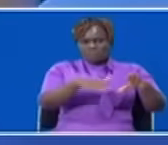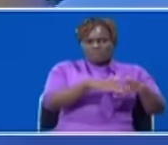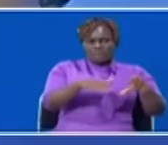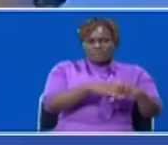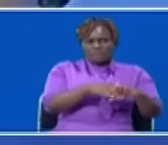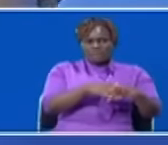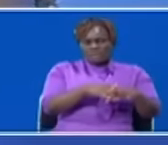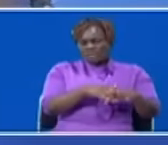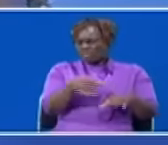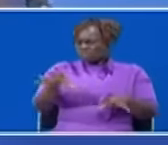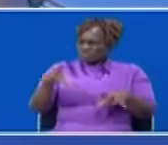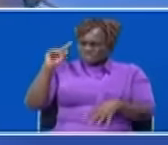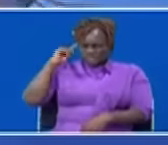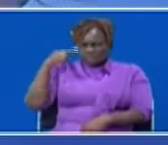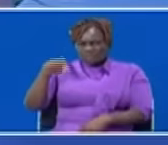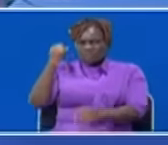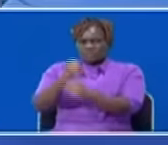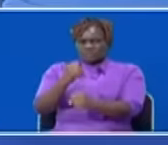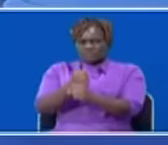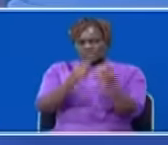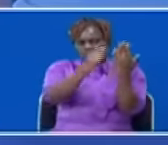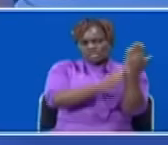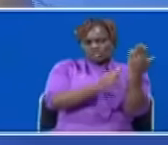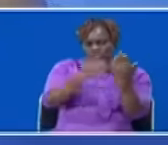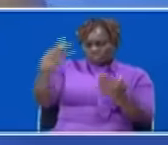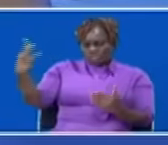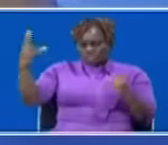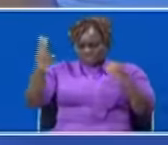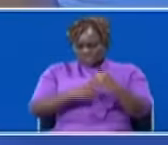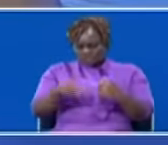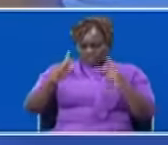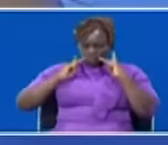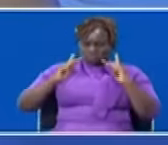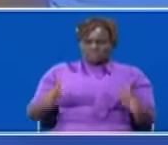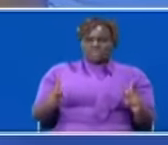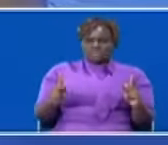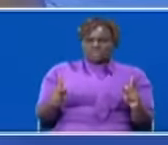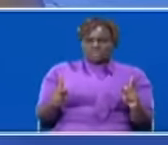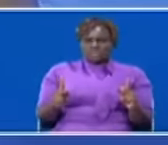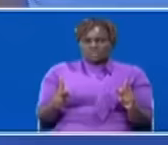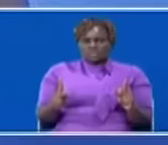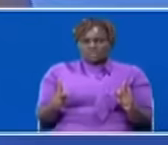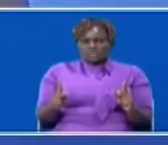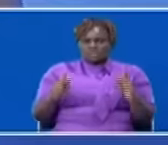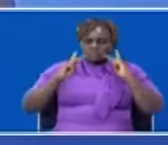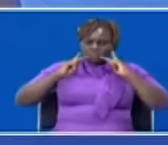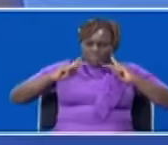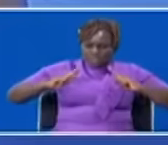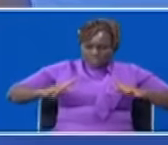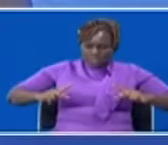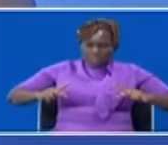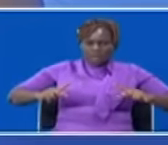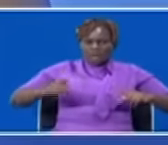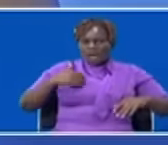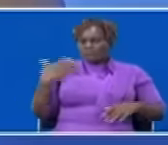on the streets? Do you think that they conformed to Article 37, that they were peacefully protesting and were peaceably and